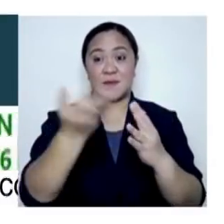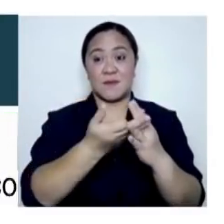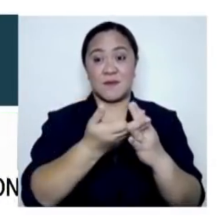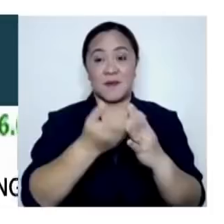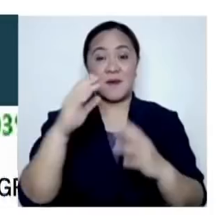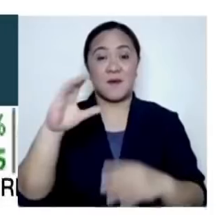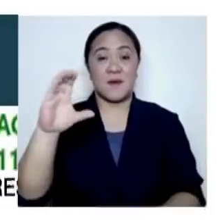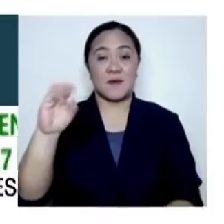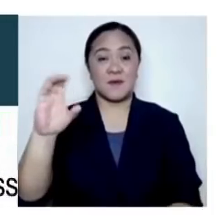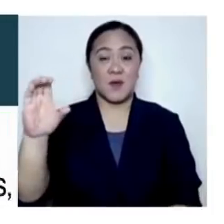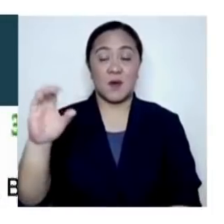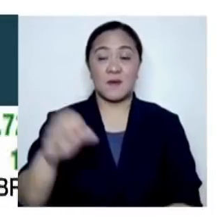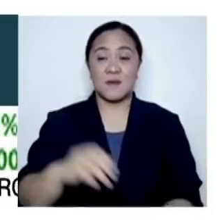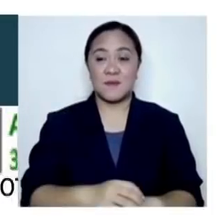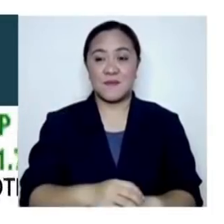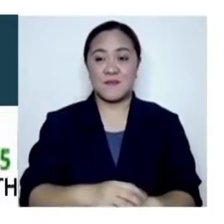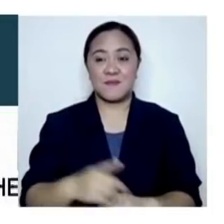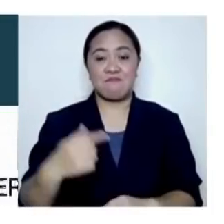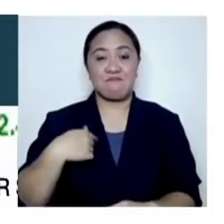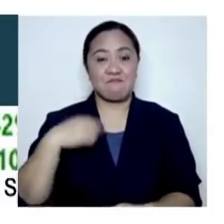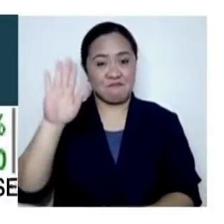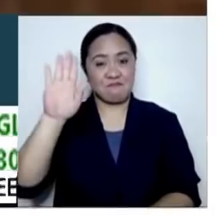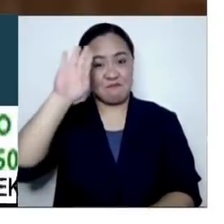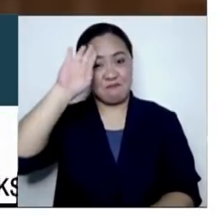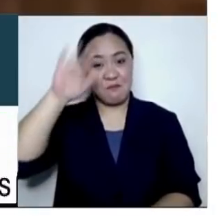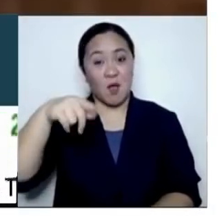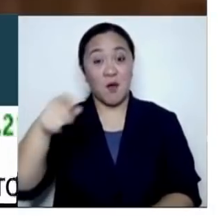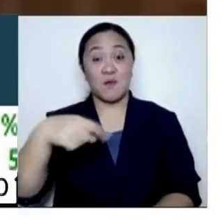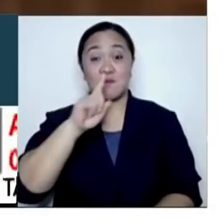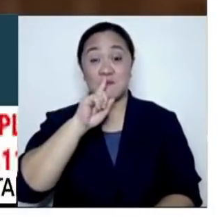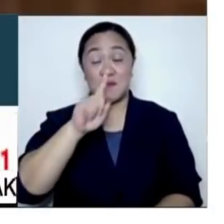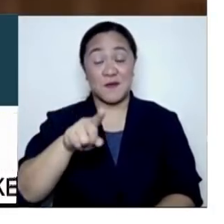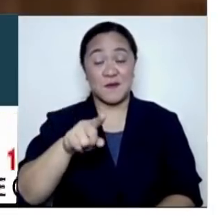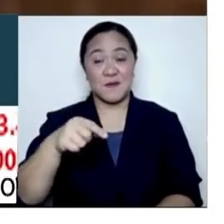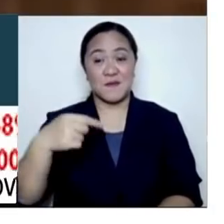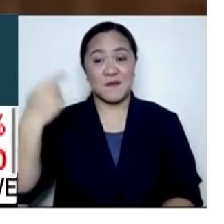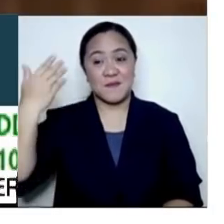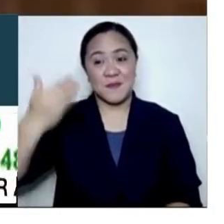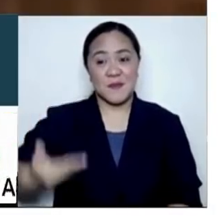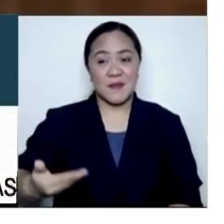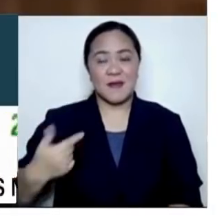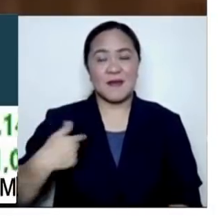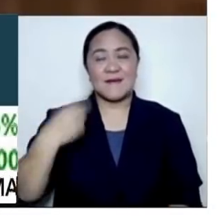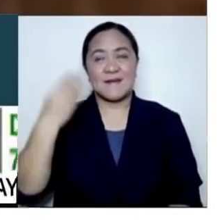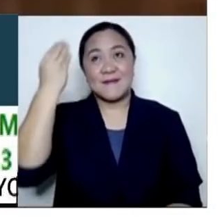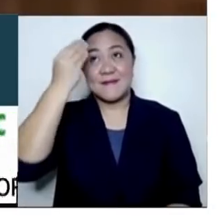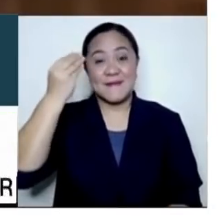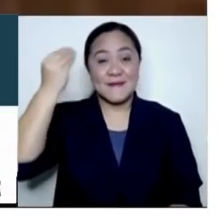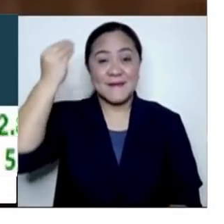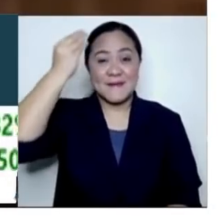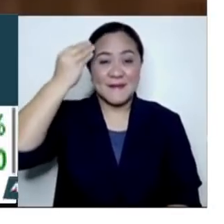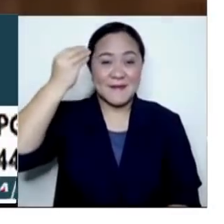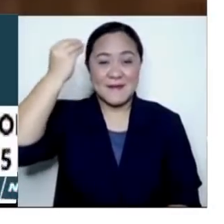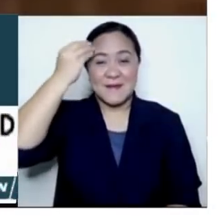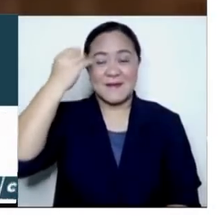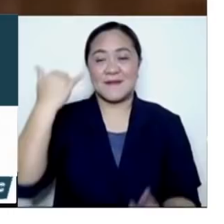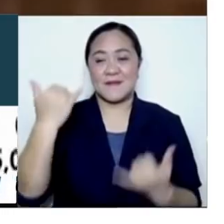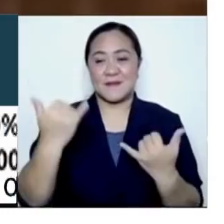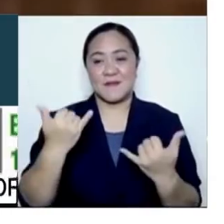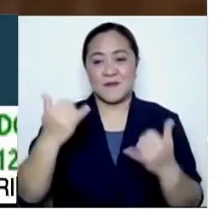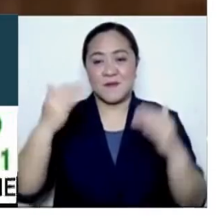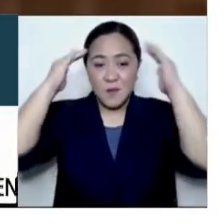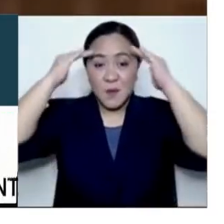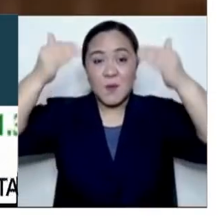Filing, yeah. You know, believe this or not, I have perished that thought at the moment because I'm totally focused on